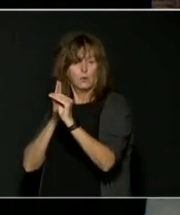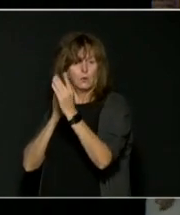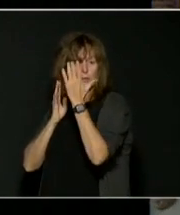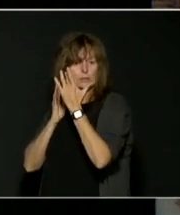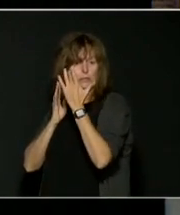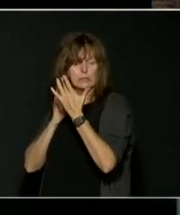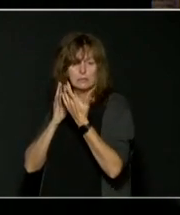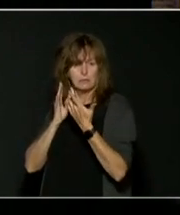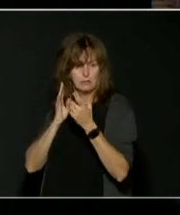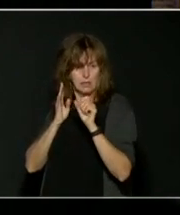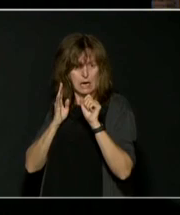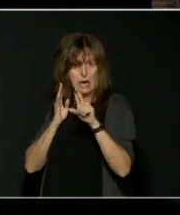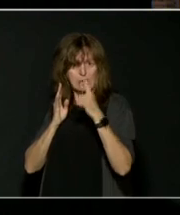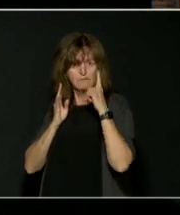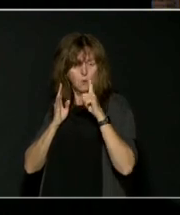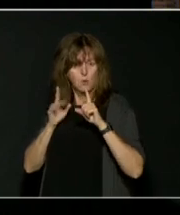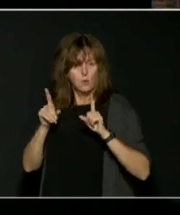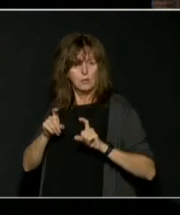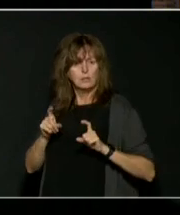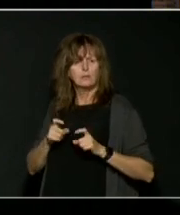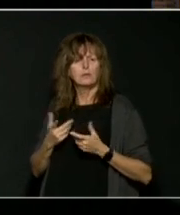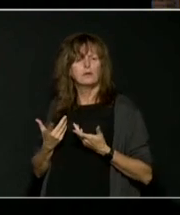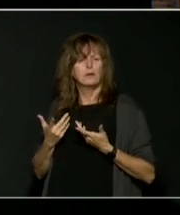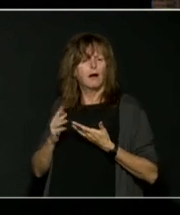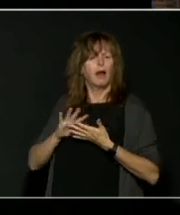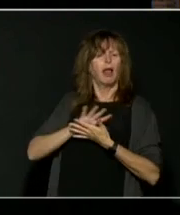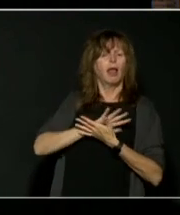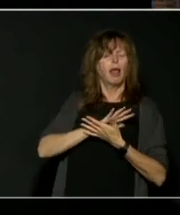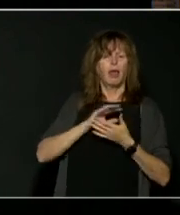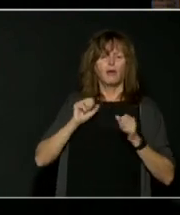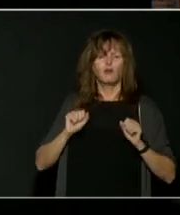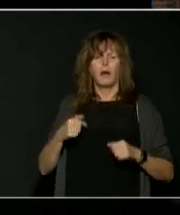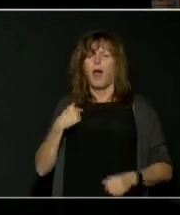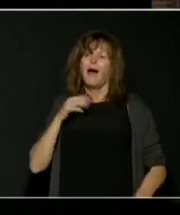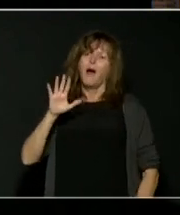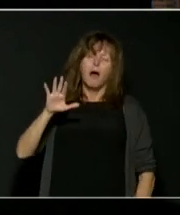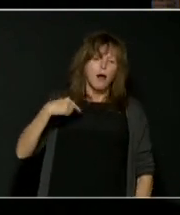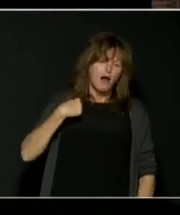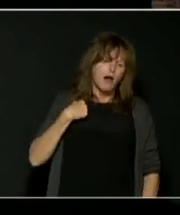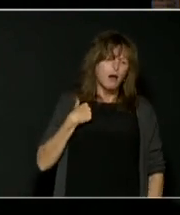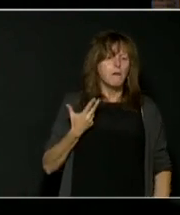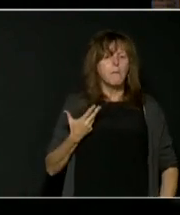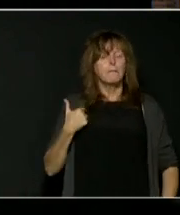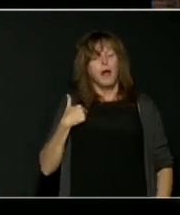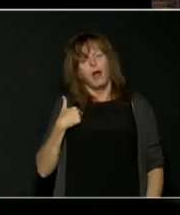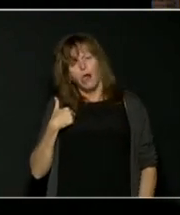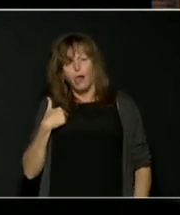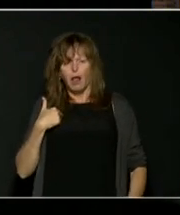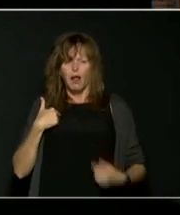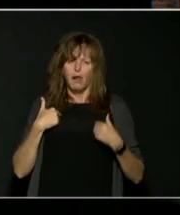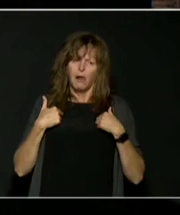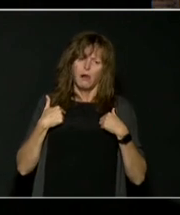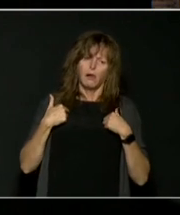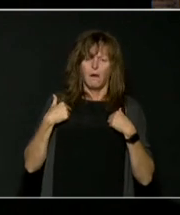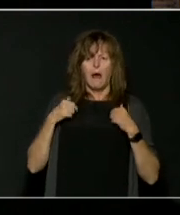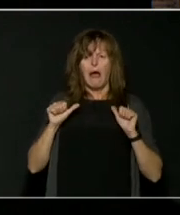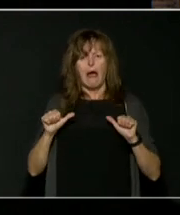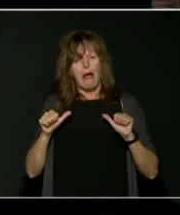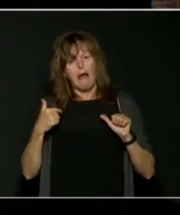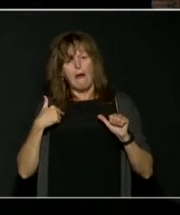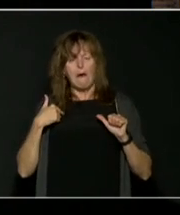mean, people could fudge that. People could, not necessarily be forthcoming. So how do you plan to actually enforce